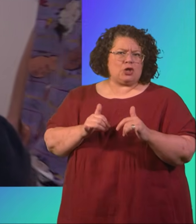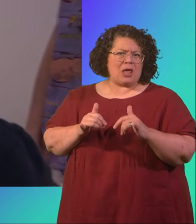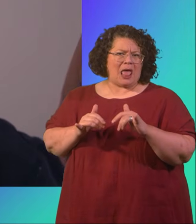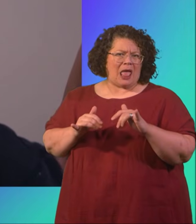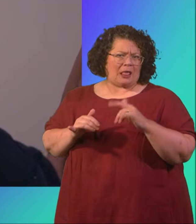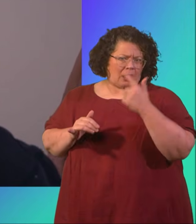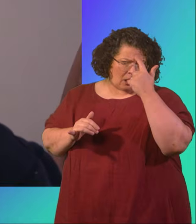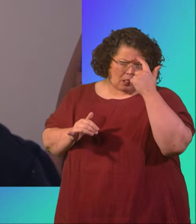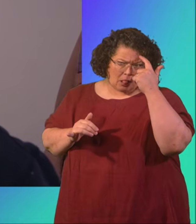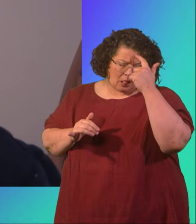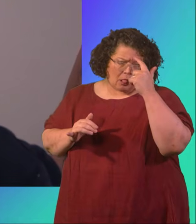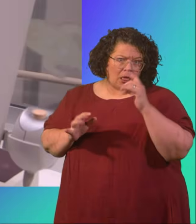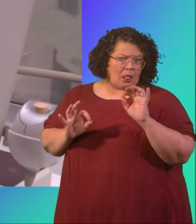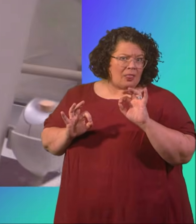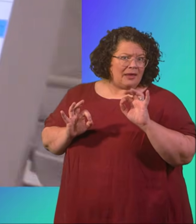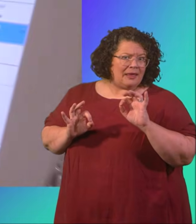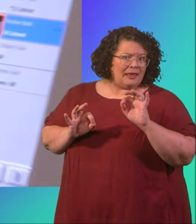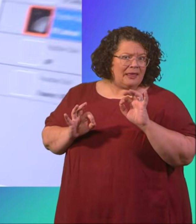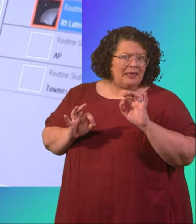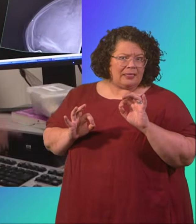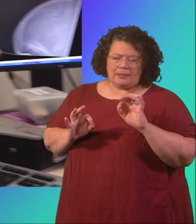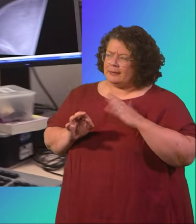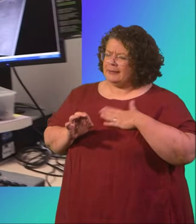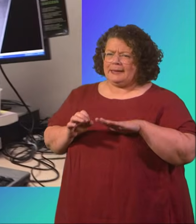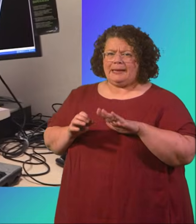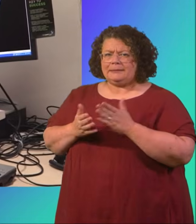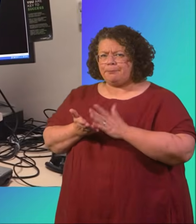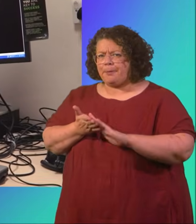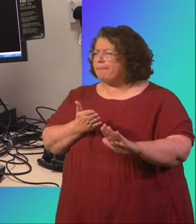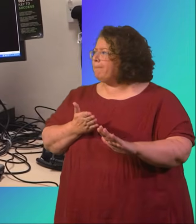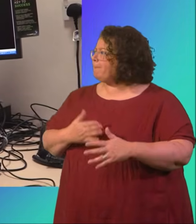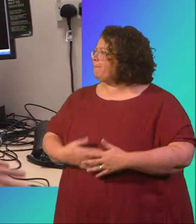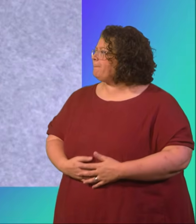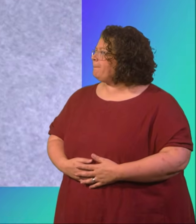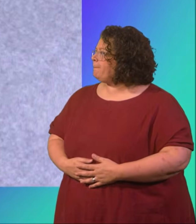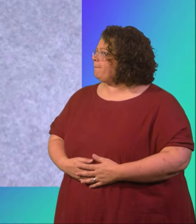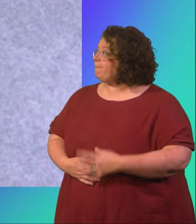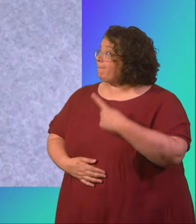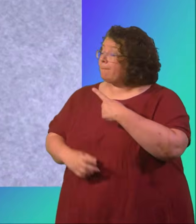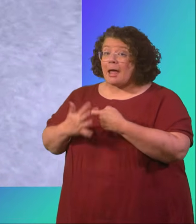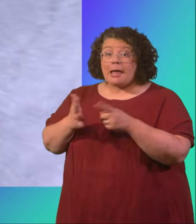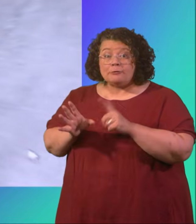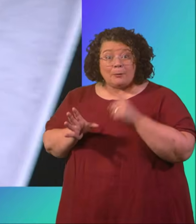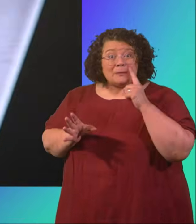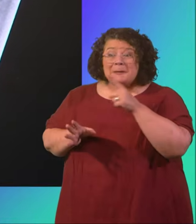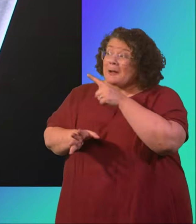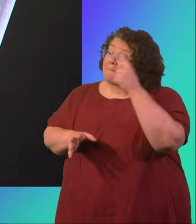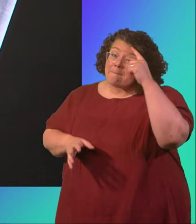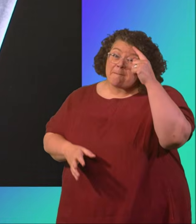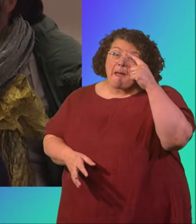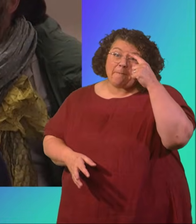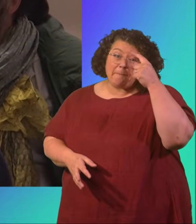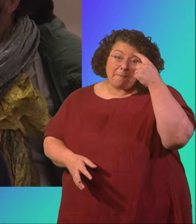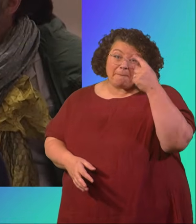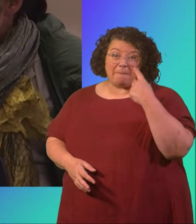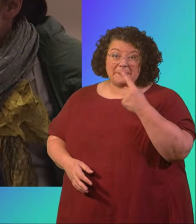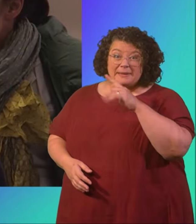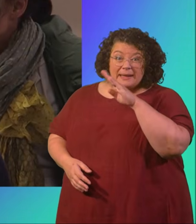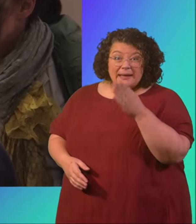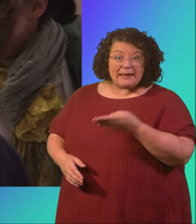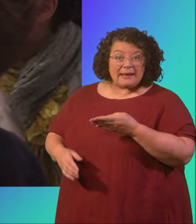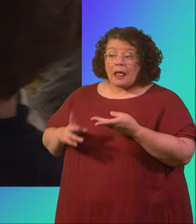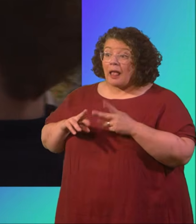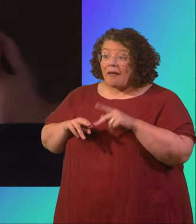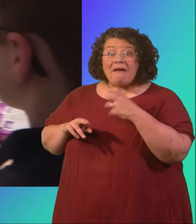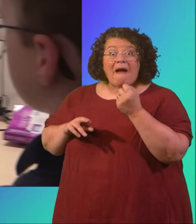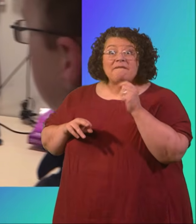still. A quick headshot done, and there's some good news for Harry. That's where your bump is there, and any gravel would show up very bright white. So there's nothing there